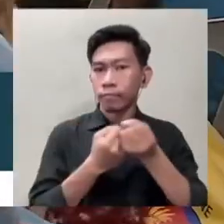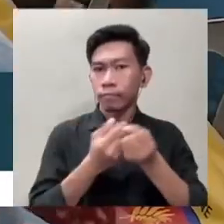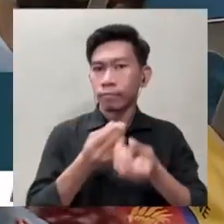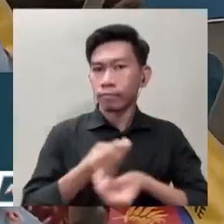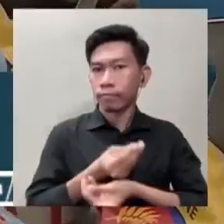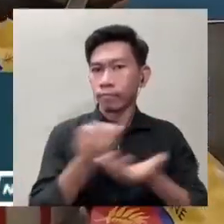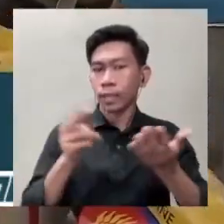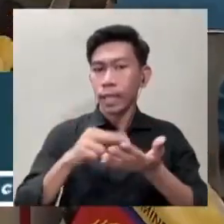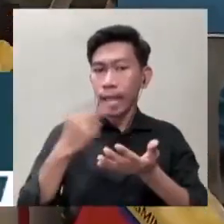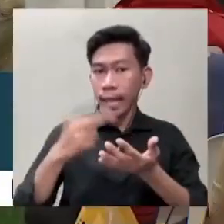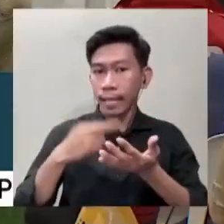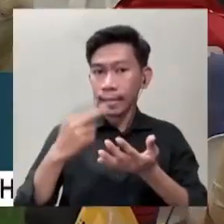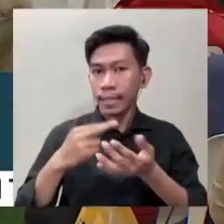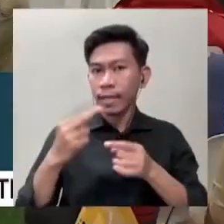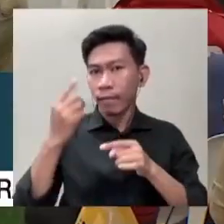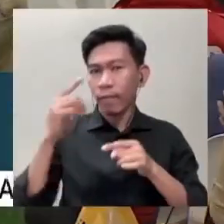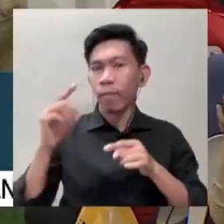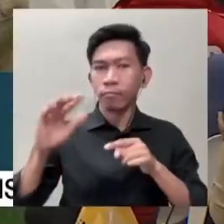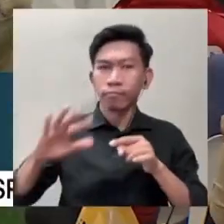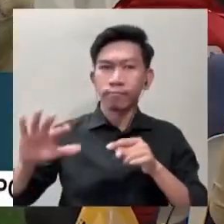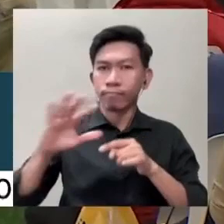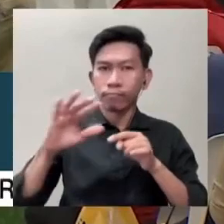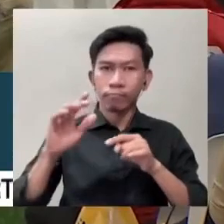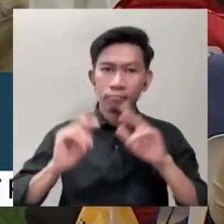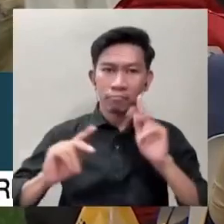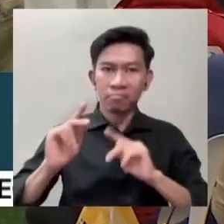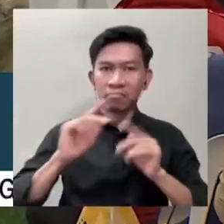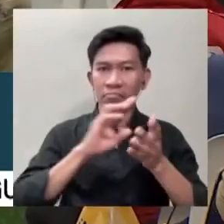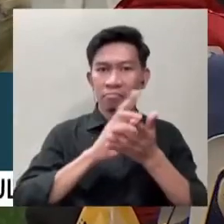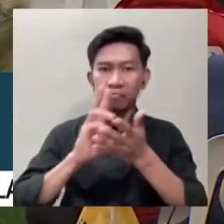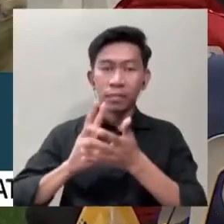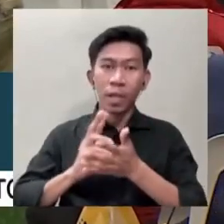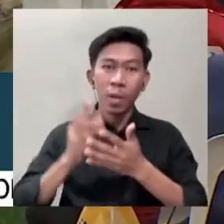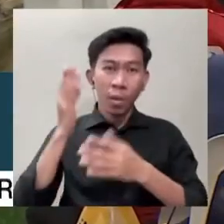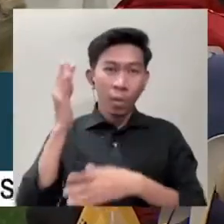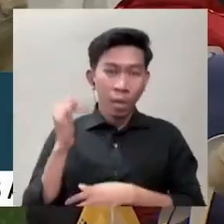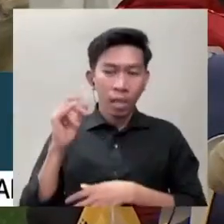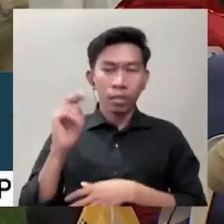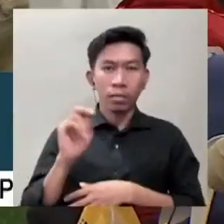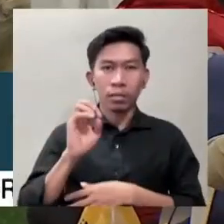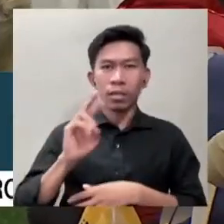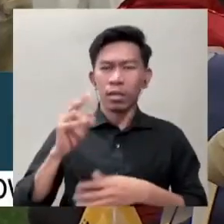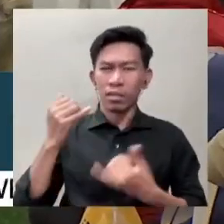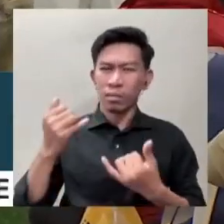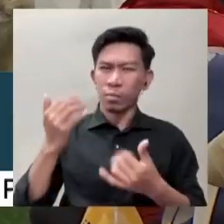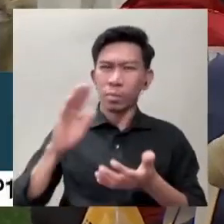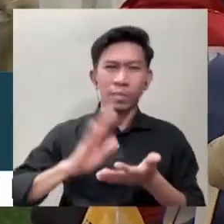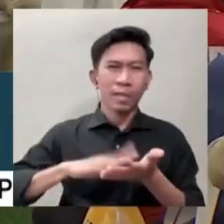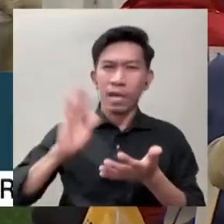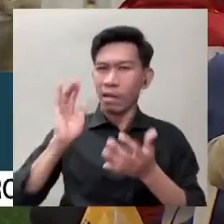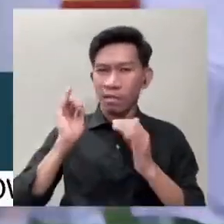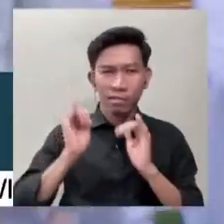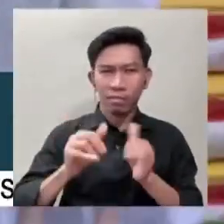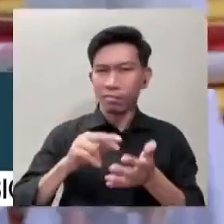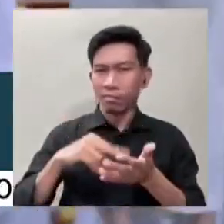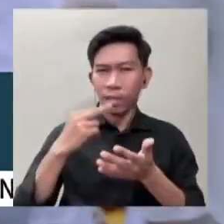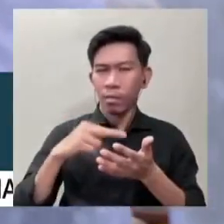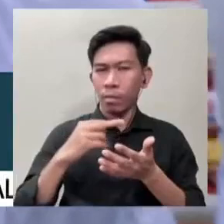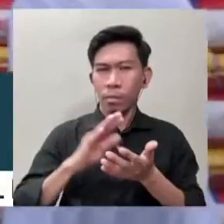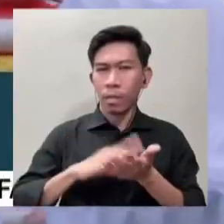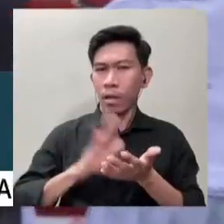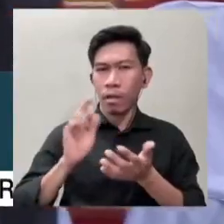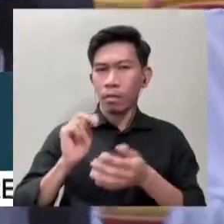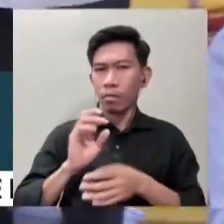constituents. That's because the price of rice in Metro Manila continues to be higher, or the rice continues to be more expensive in the